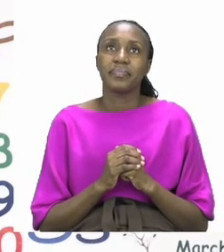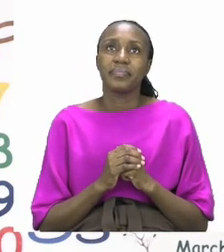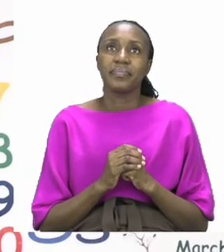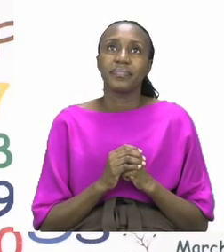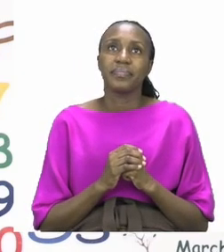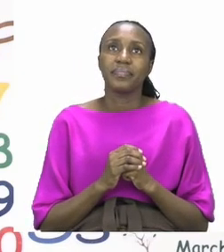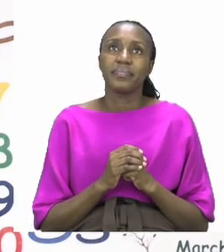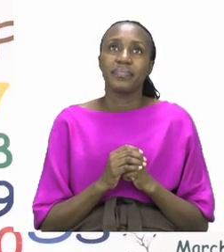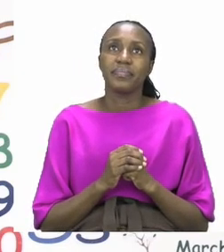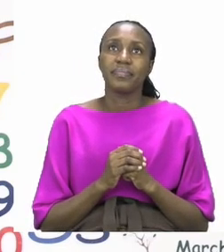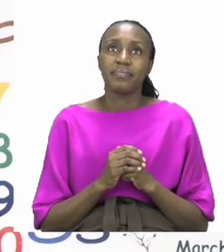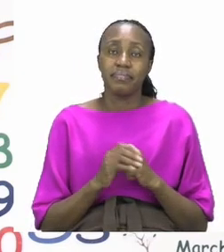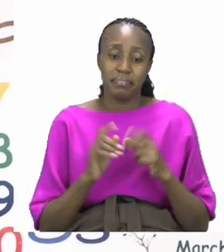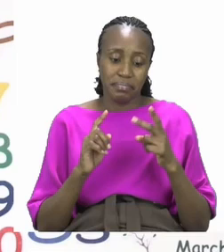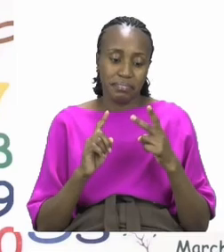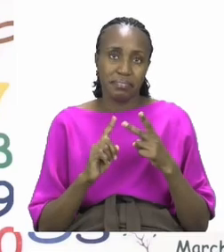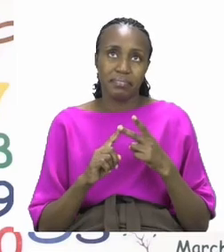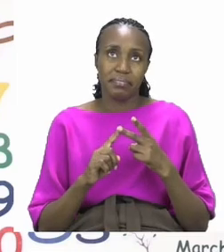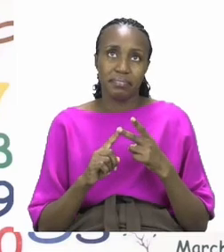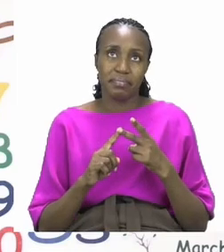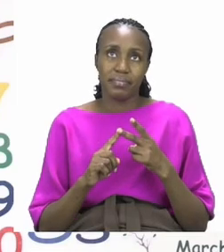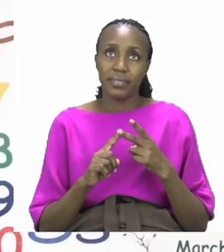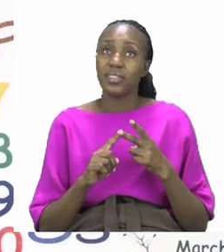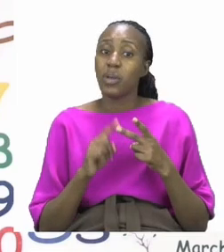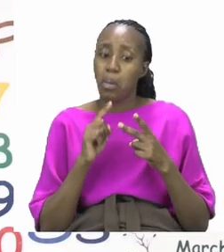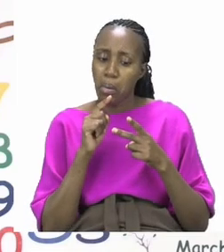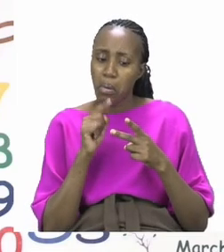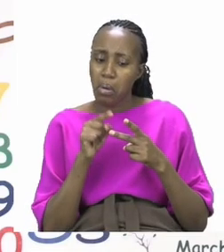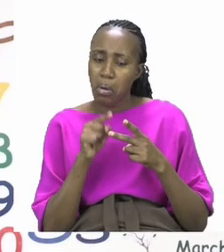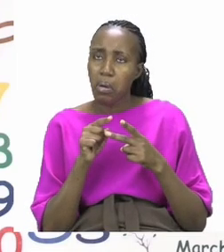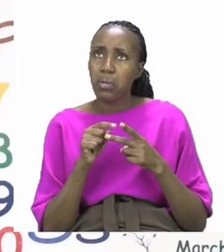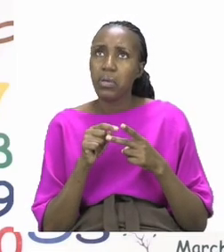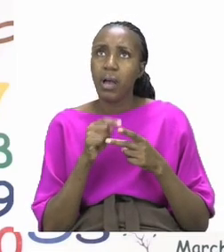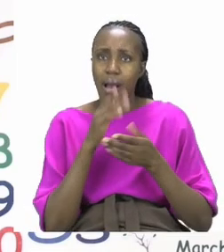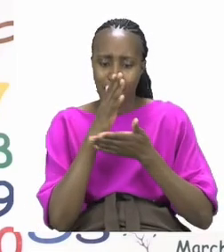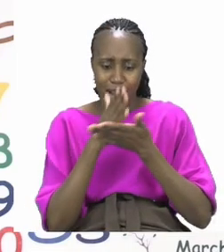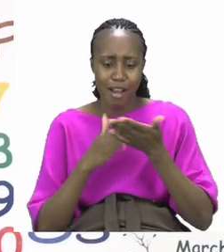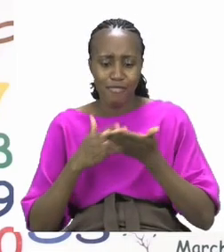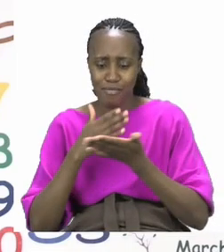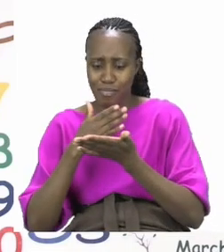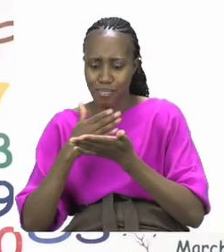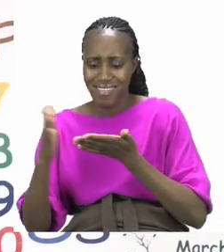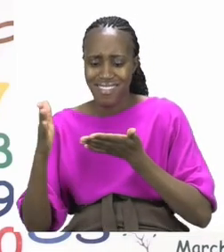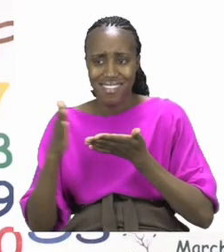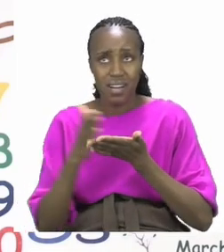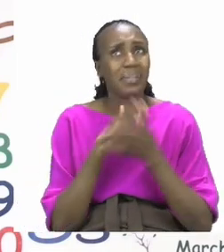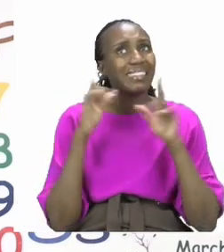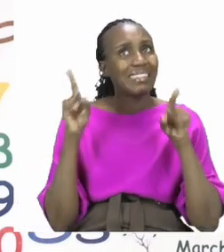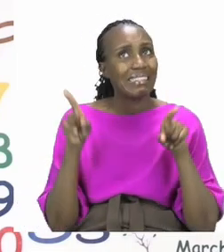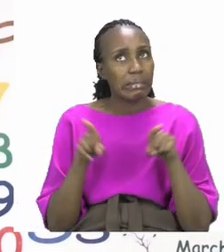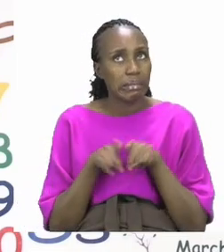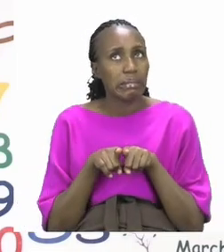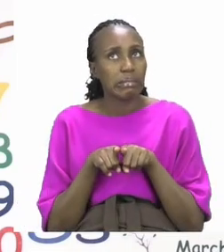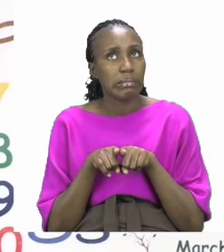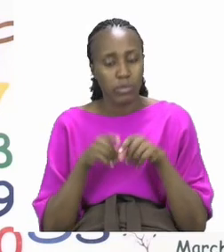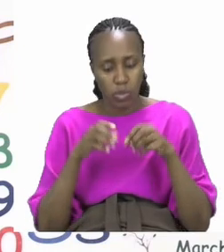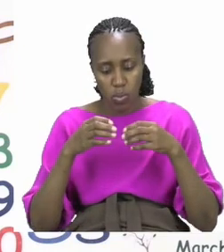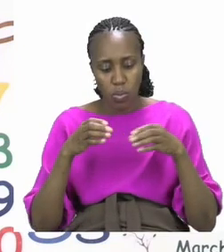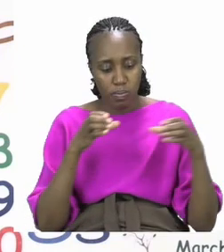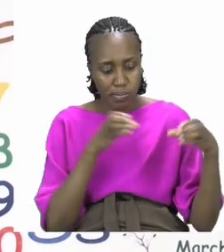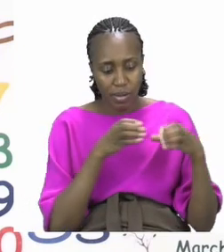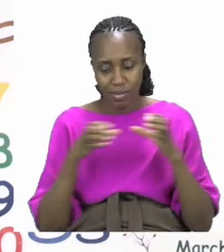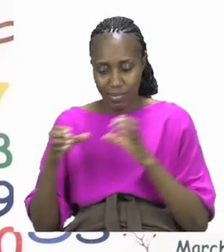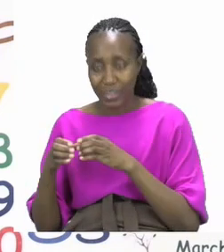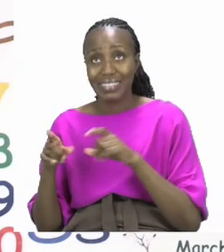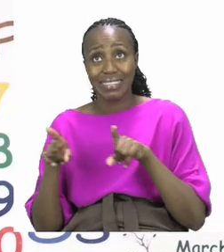The next one is asking me to halve it. So, in order for me to do that, I need to